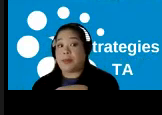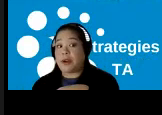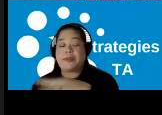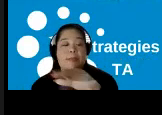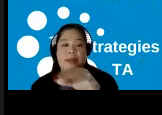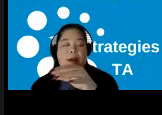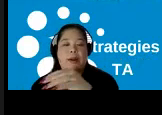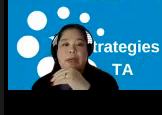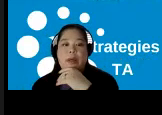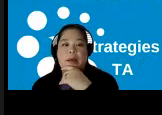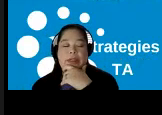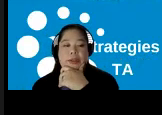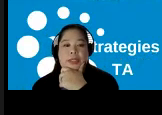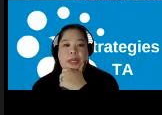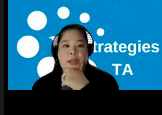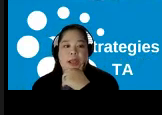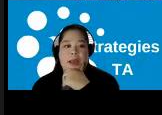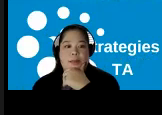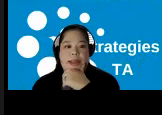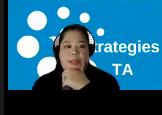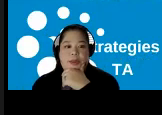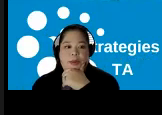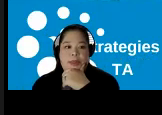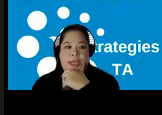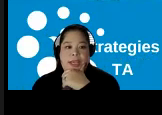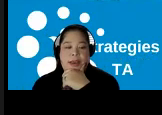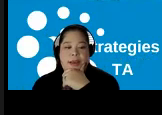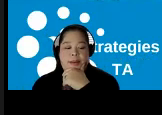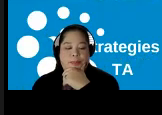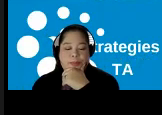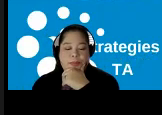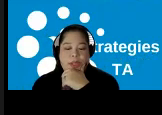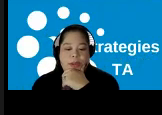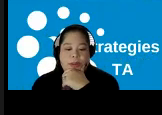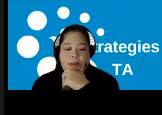I'm part of some, but not of others. And so the